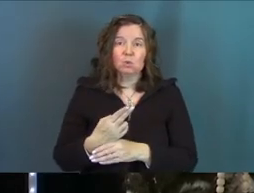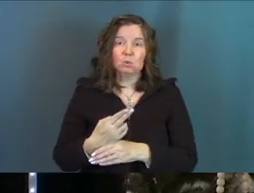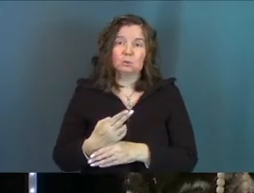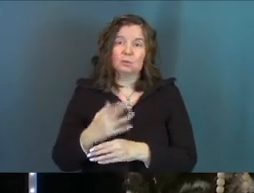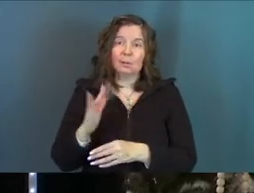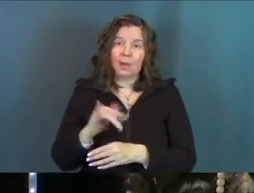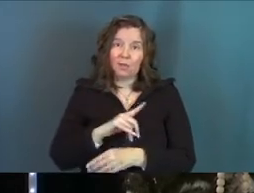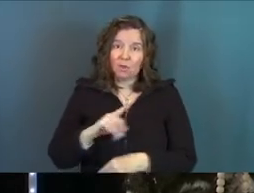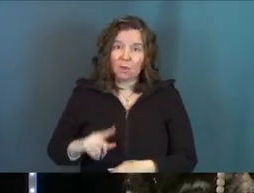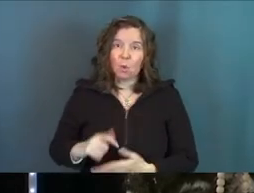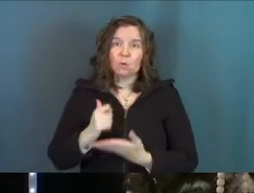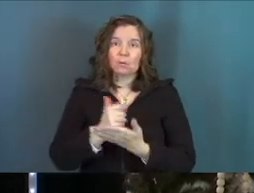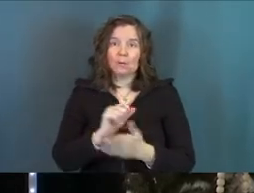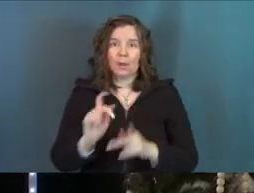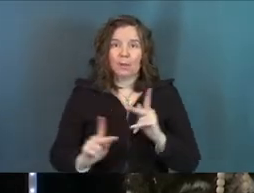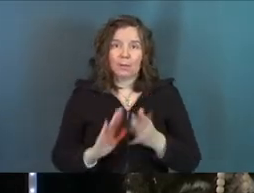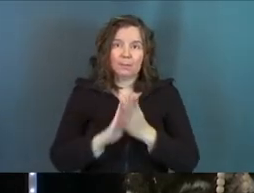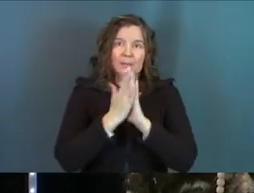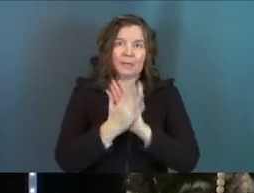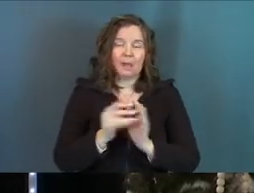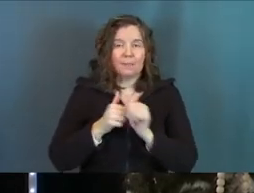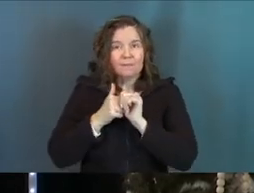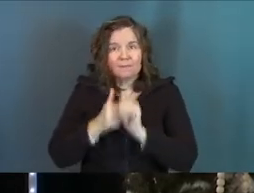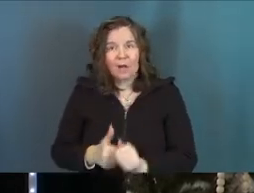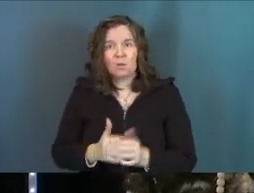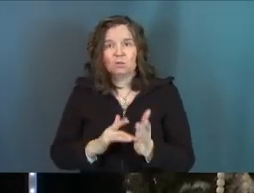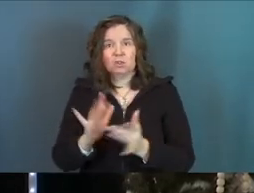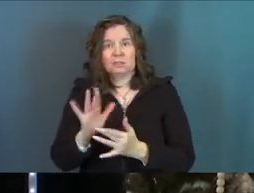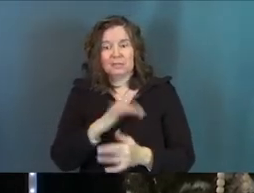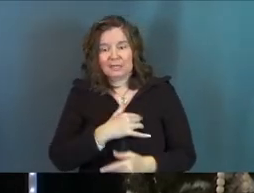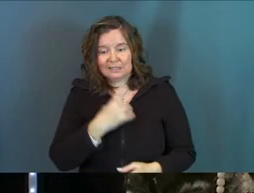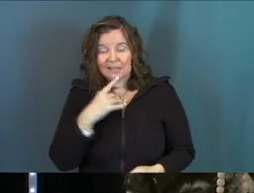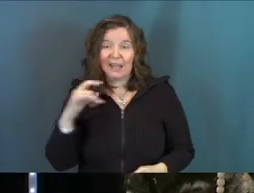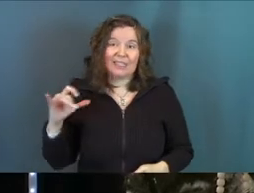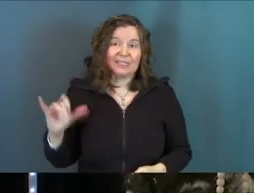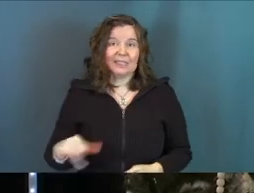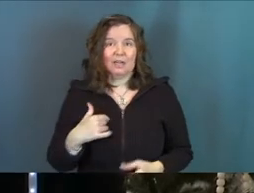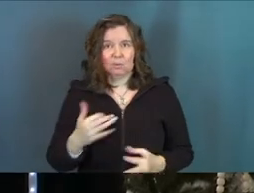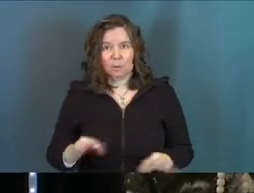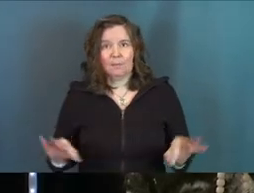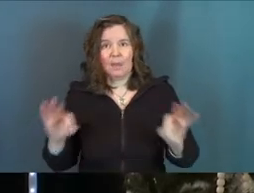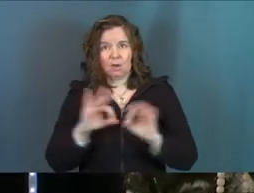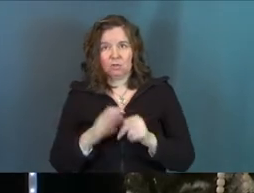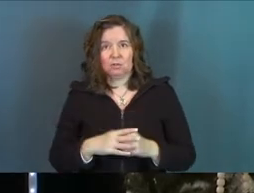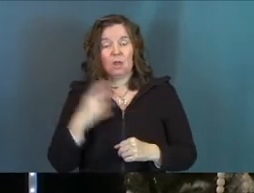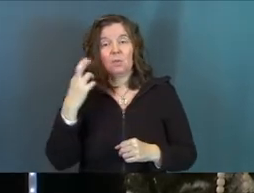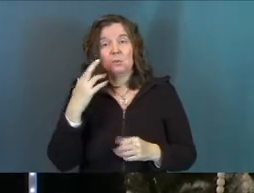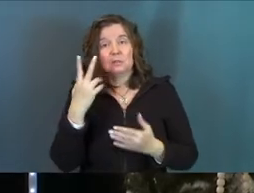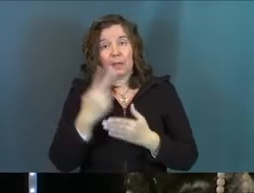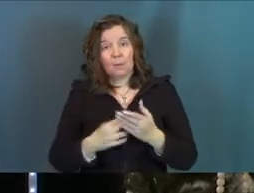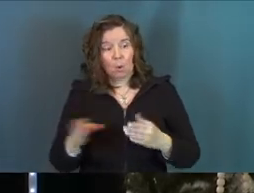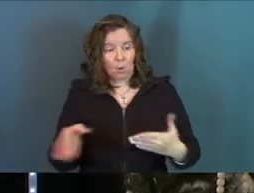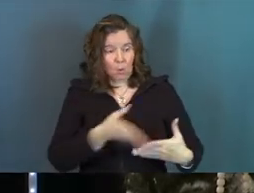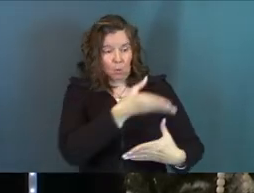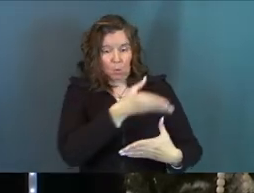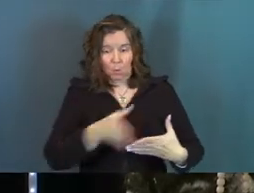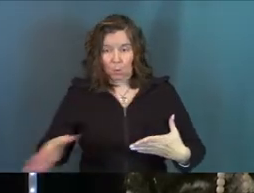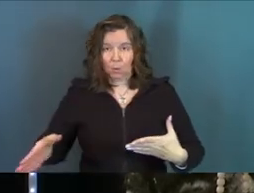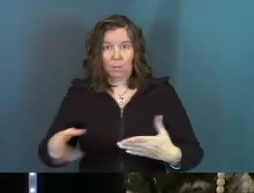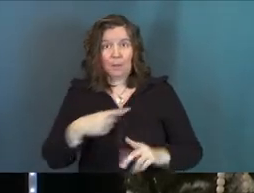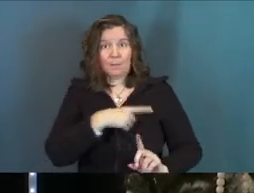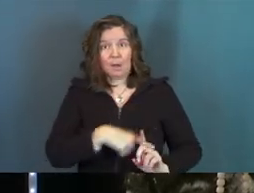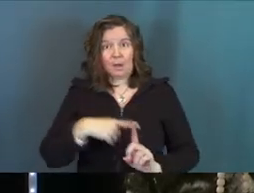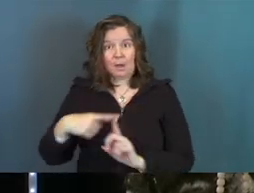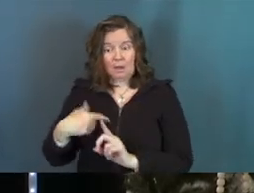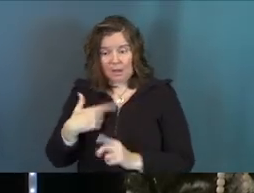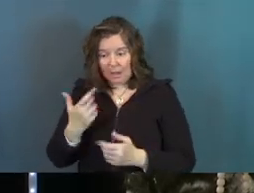vessel by the Lord to help other people become followers of Jesus Christ. And he's saying that is what matters. The reason that both ends of these are a win-win is because